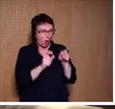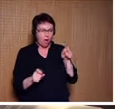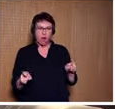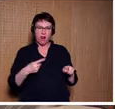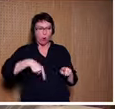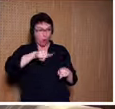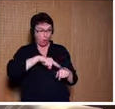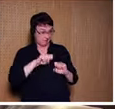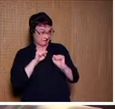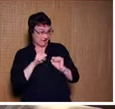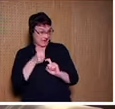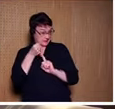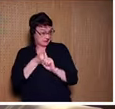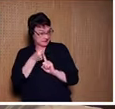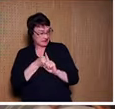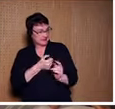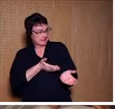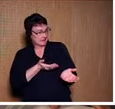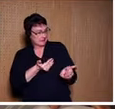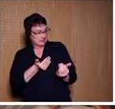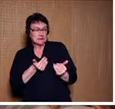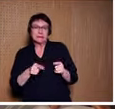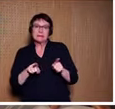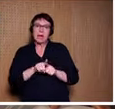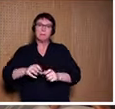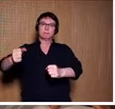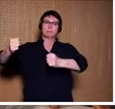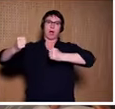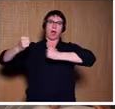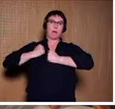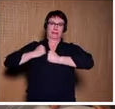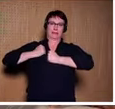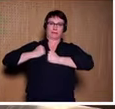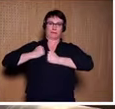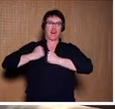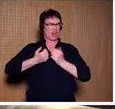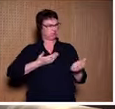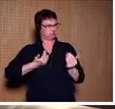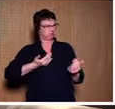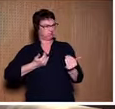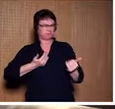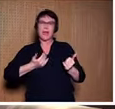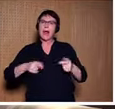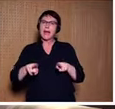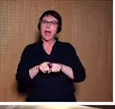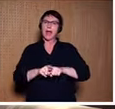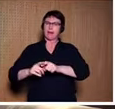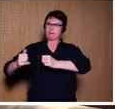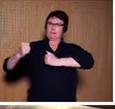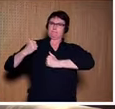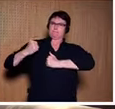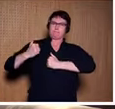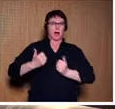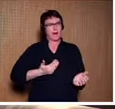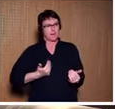to realize the potential and the rights of women and girls around the world. And to me, the only way to do this